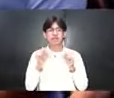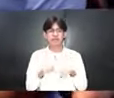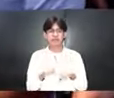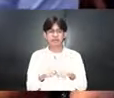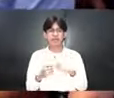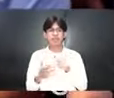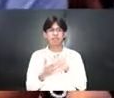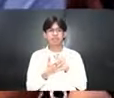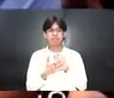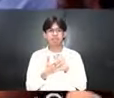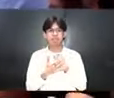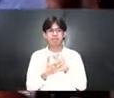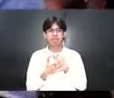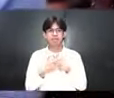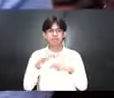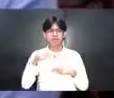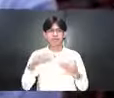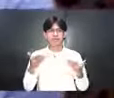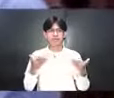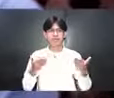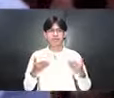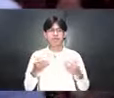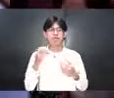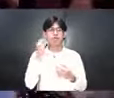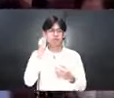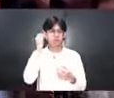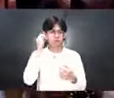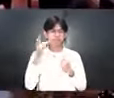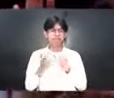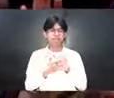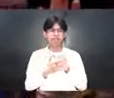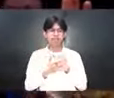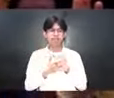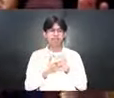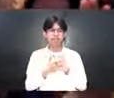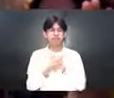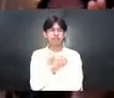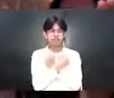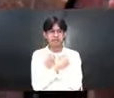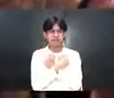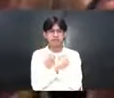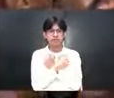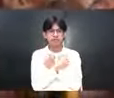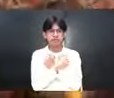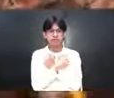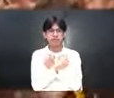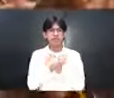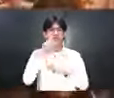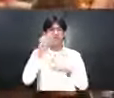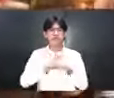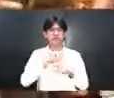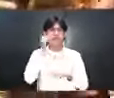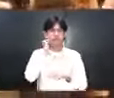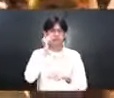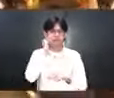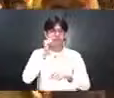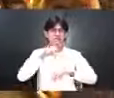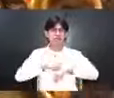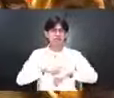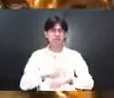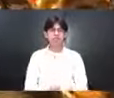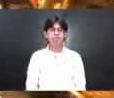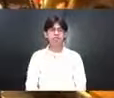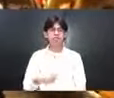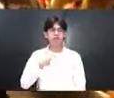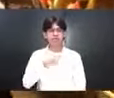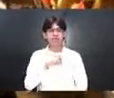home, where they can feel Your love every single time. And we pray, Lord,